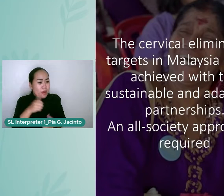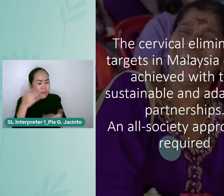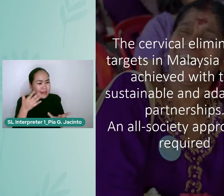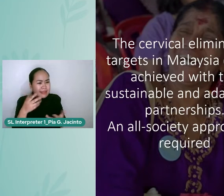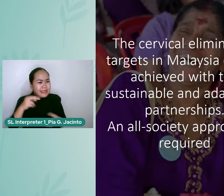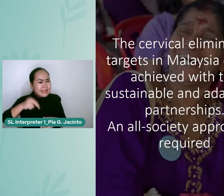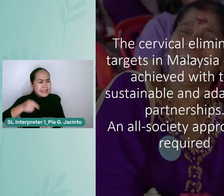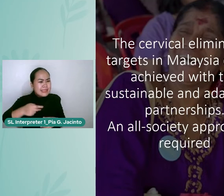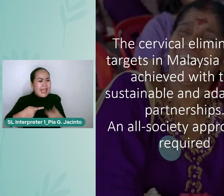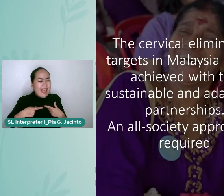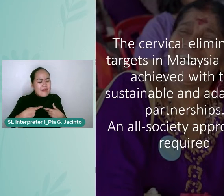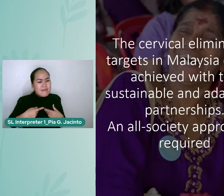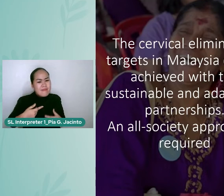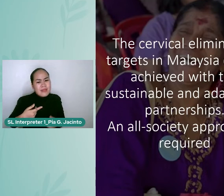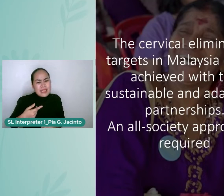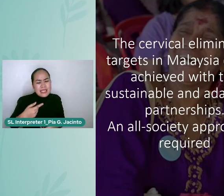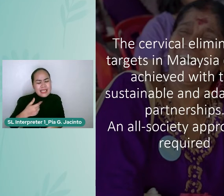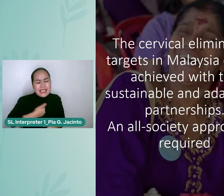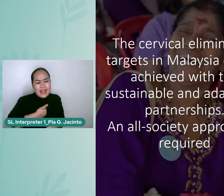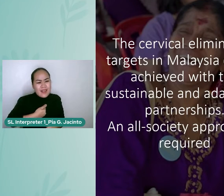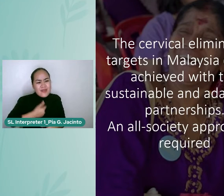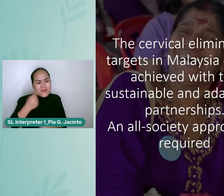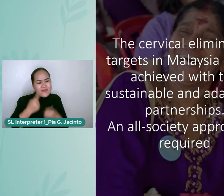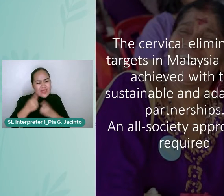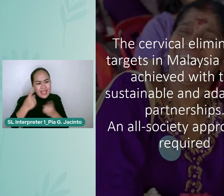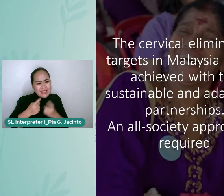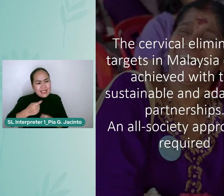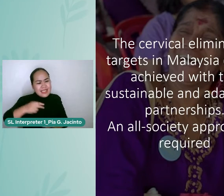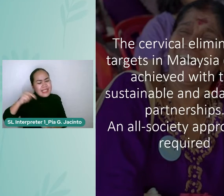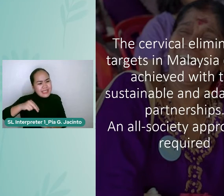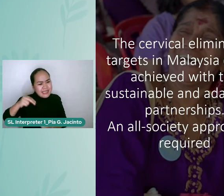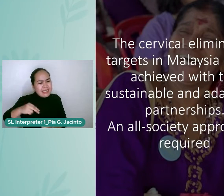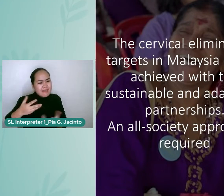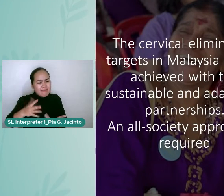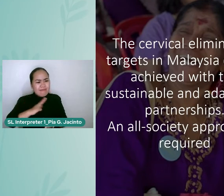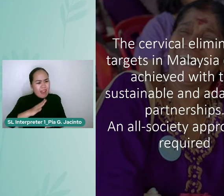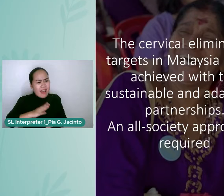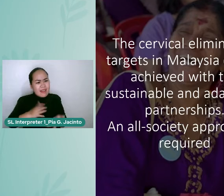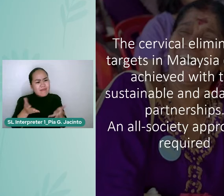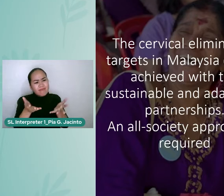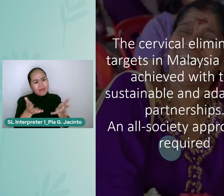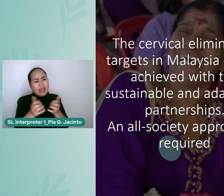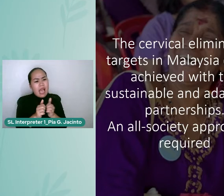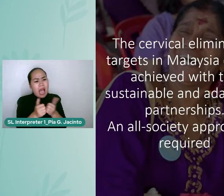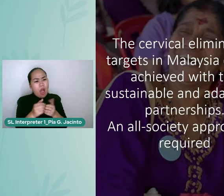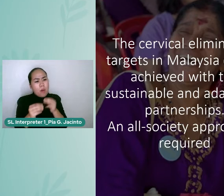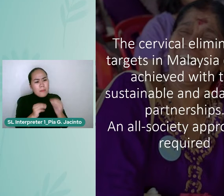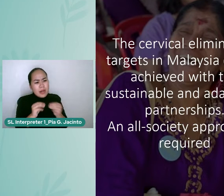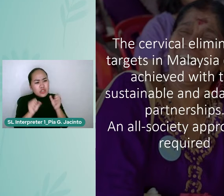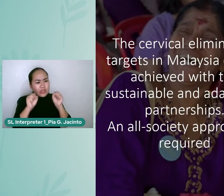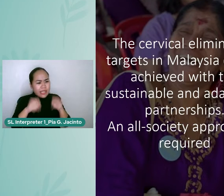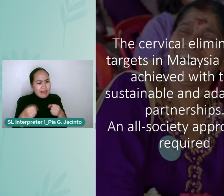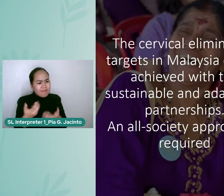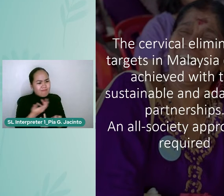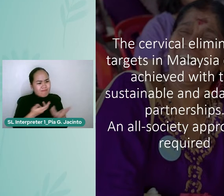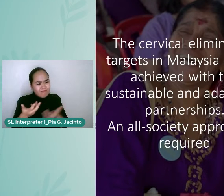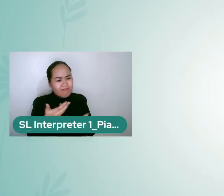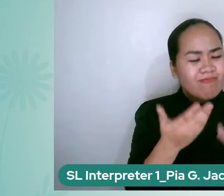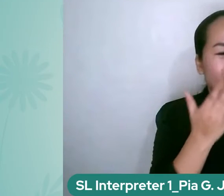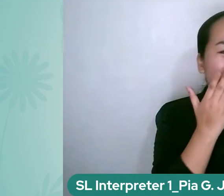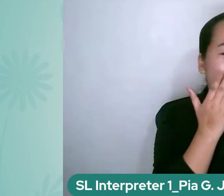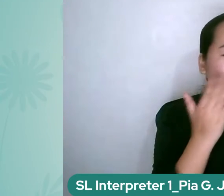that's available, we need to consider new methods of collaboration and screening. Thank you very